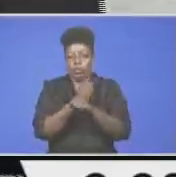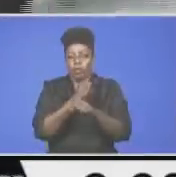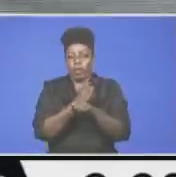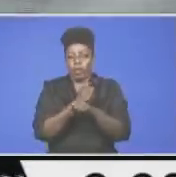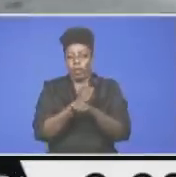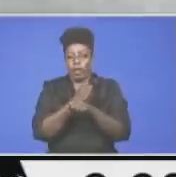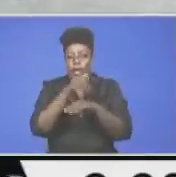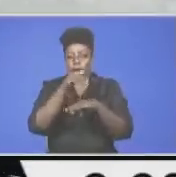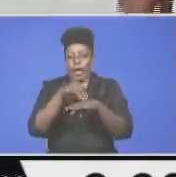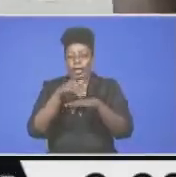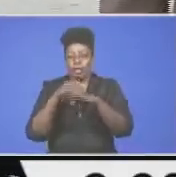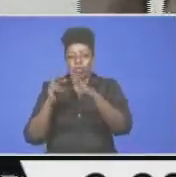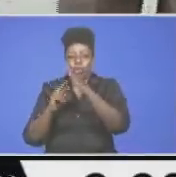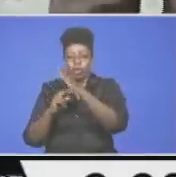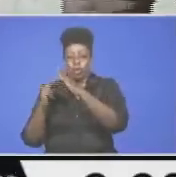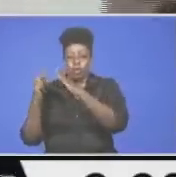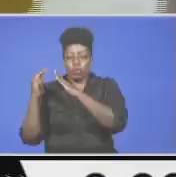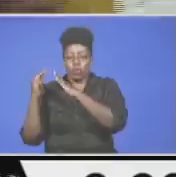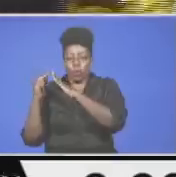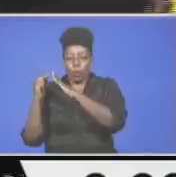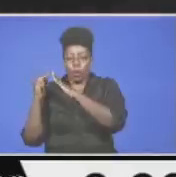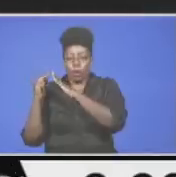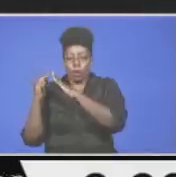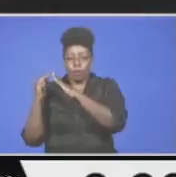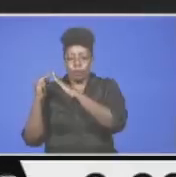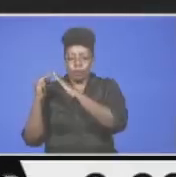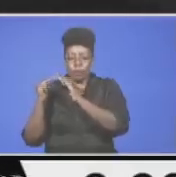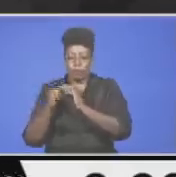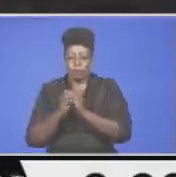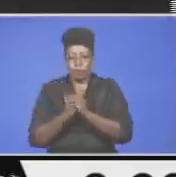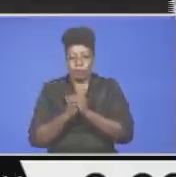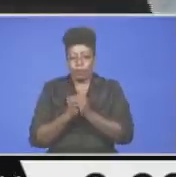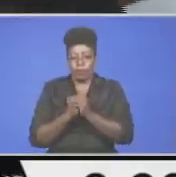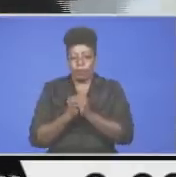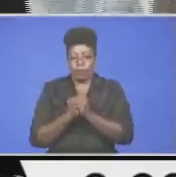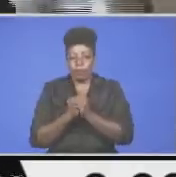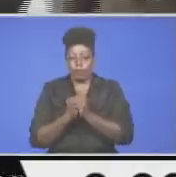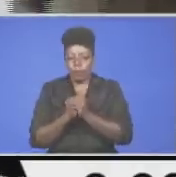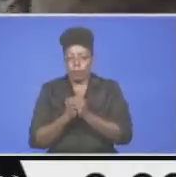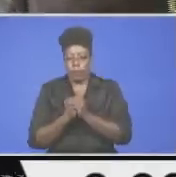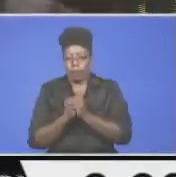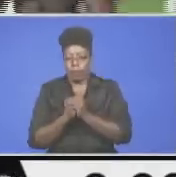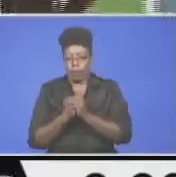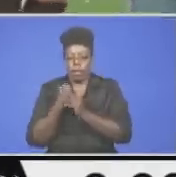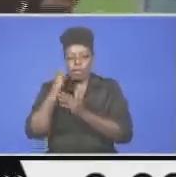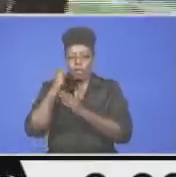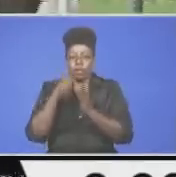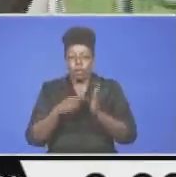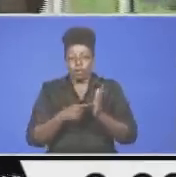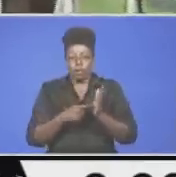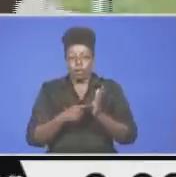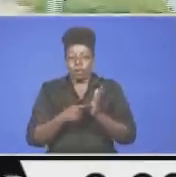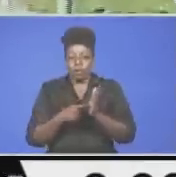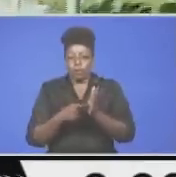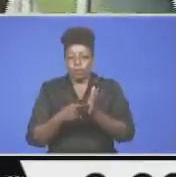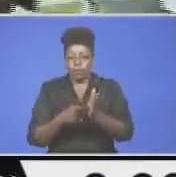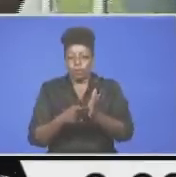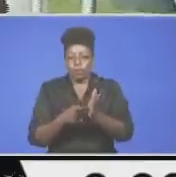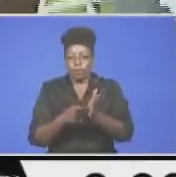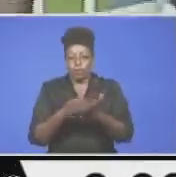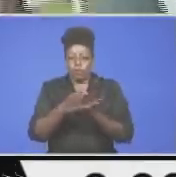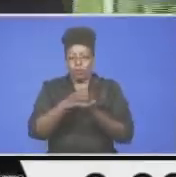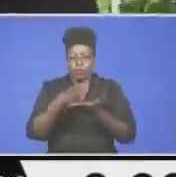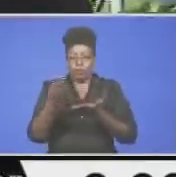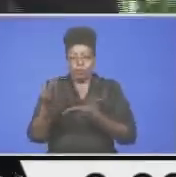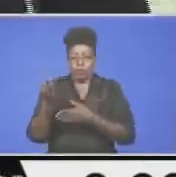Resort and the Life at Key Club. The 44-year-old admitted that in executing the scheme, she showed purported photographs of expensive furniture